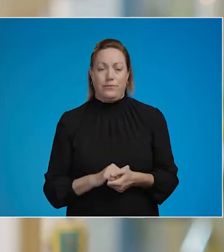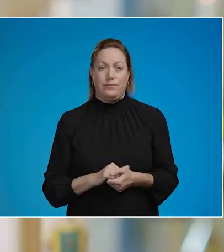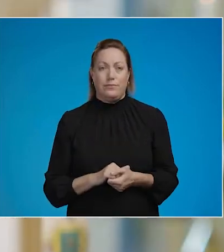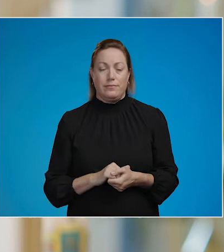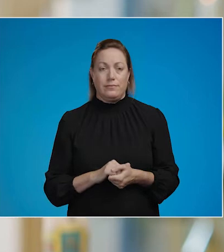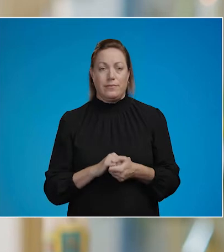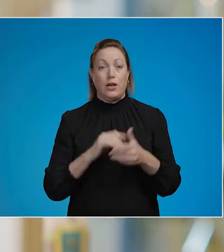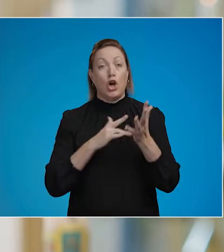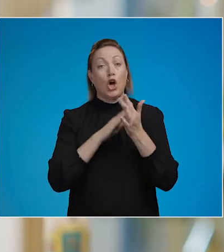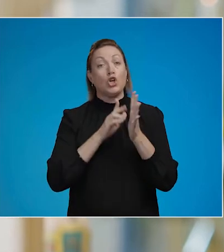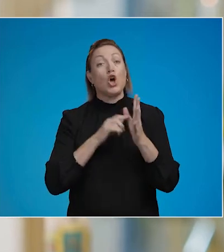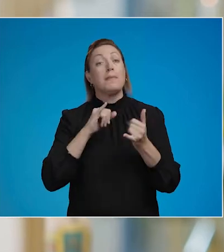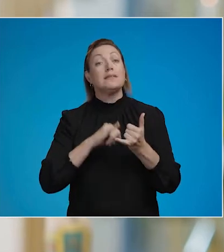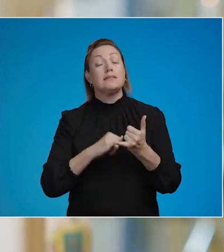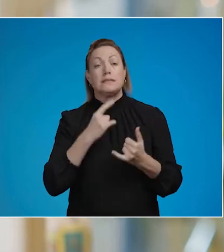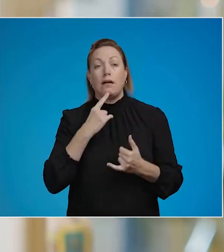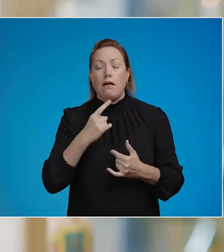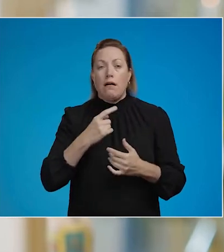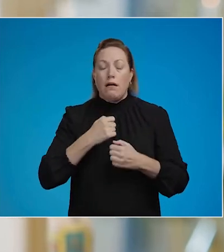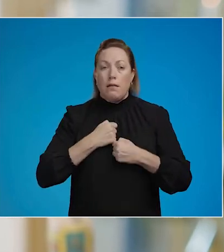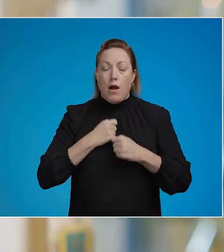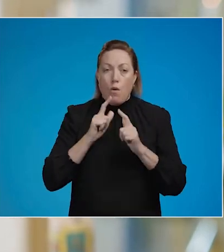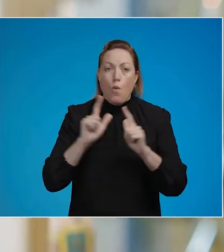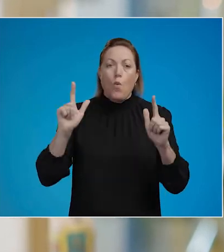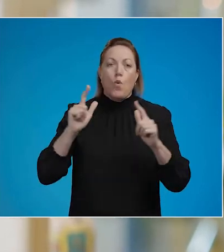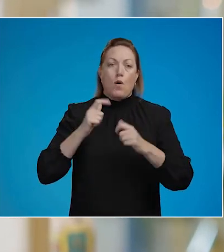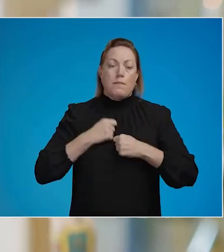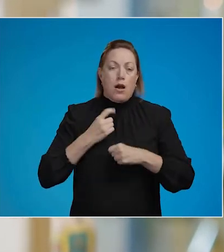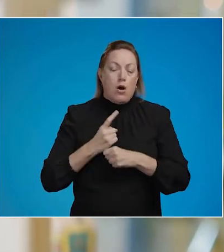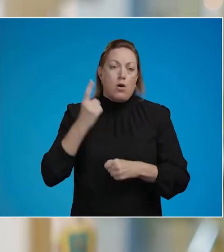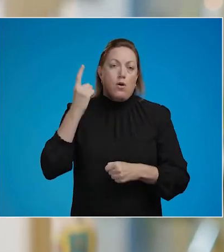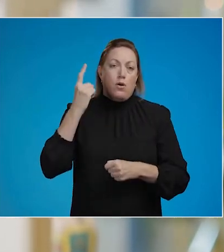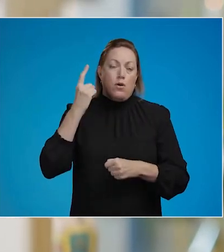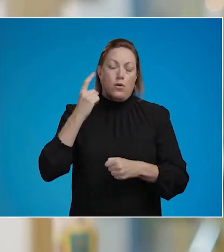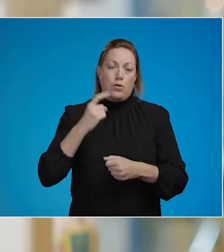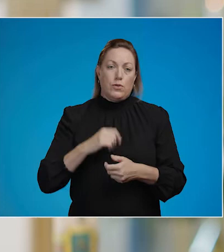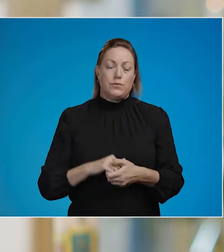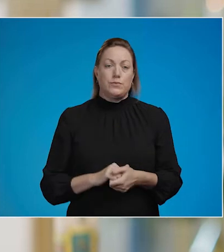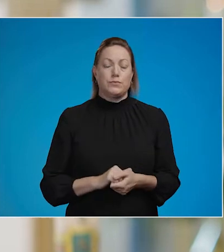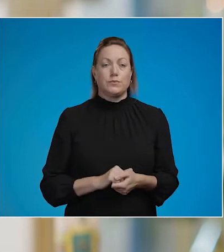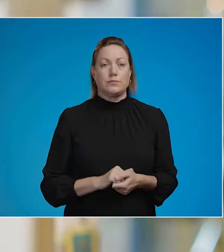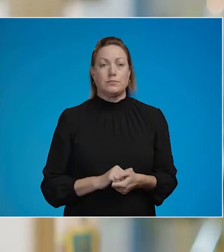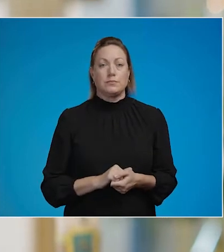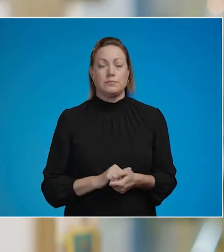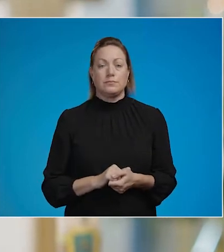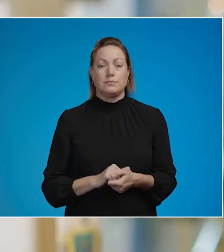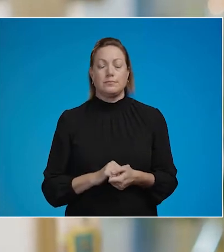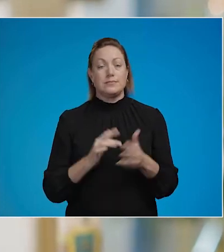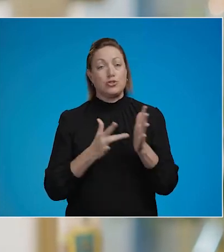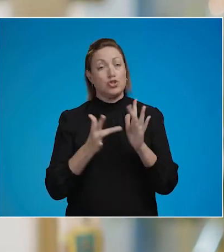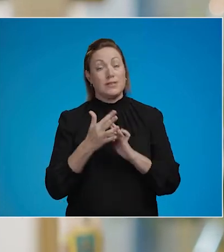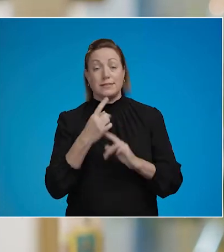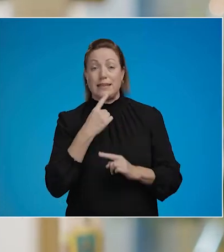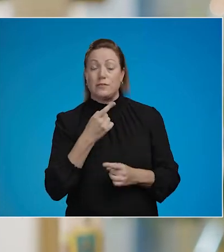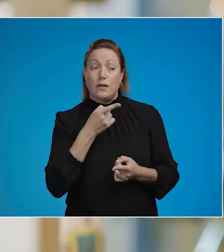Thomas replied, My Lord and my God. Jesus said to him,